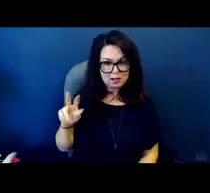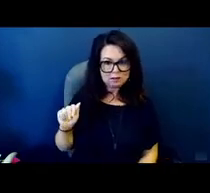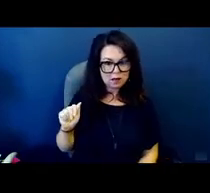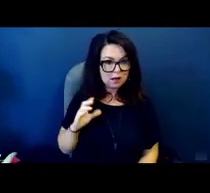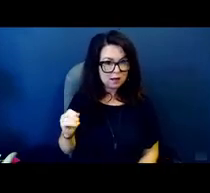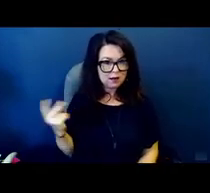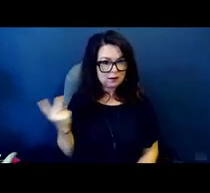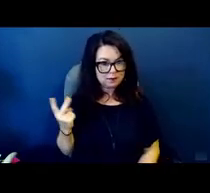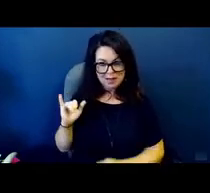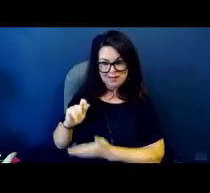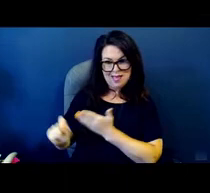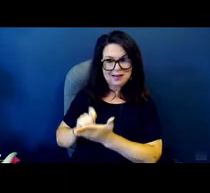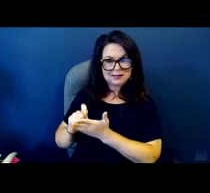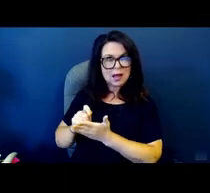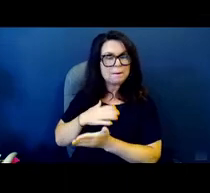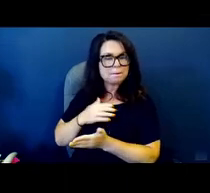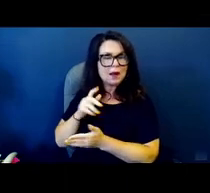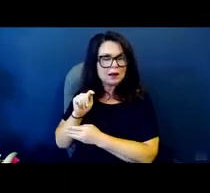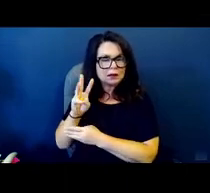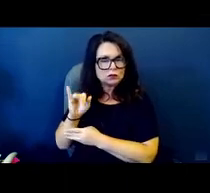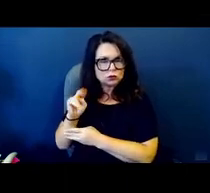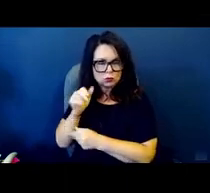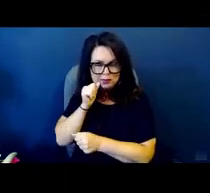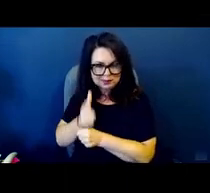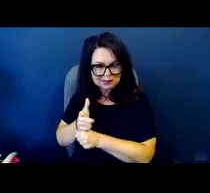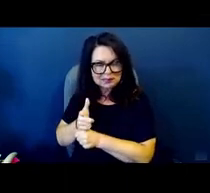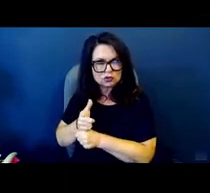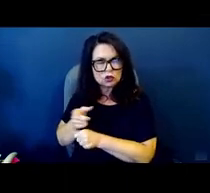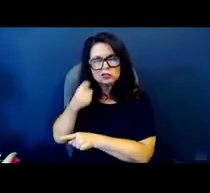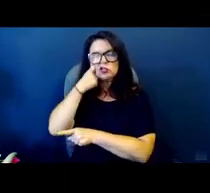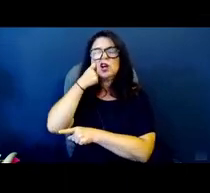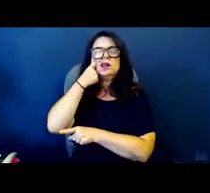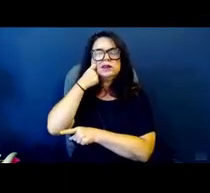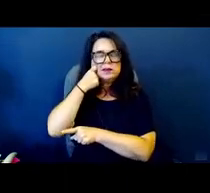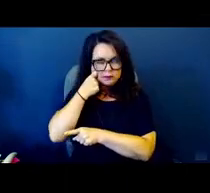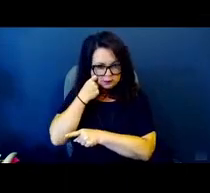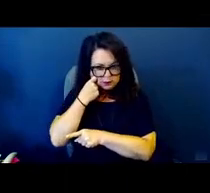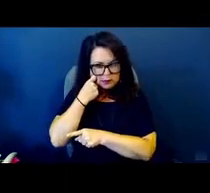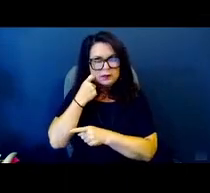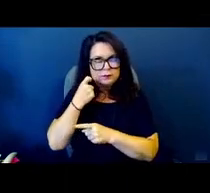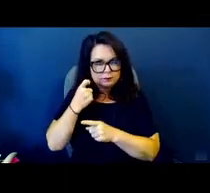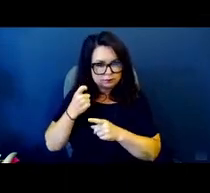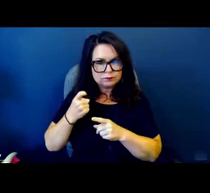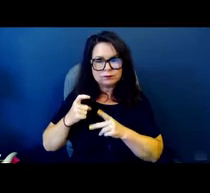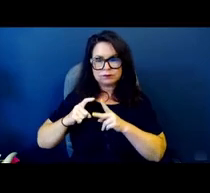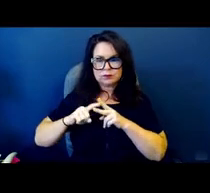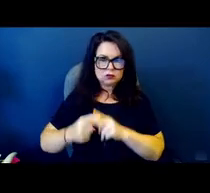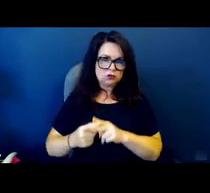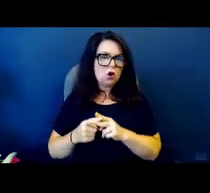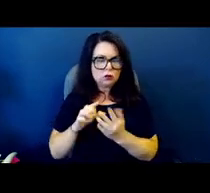twin sister Alba had just started using the earliest types